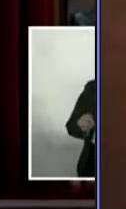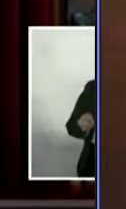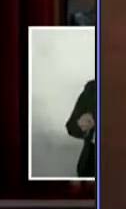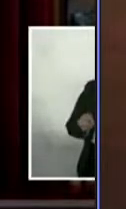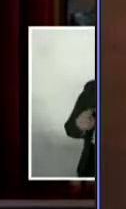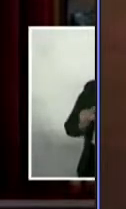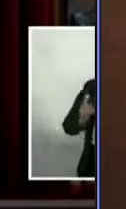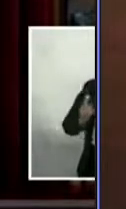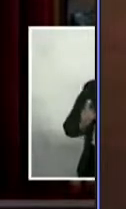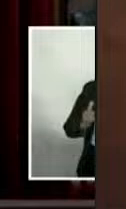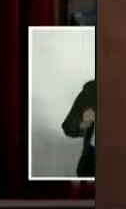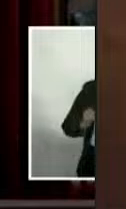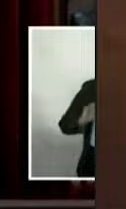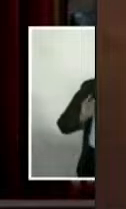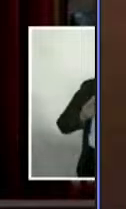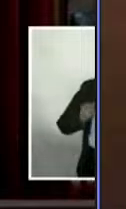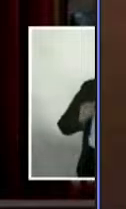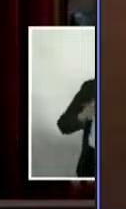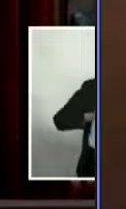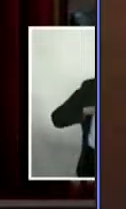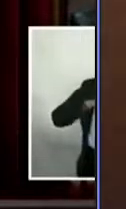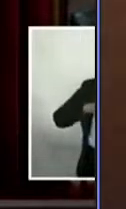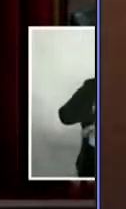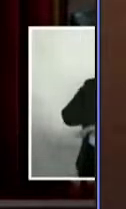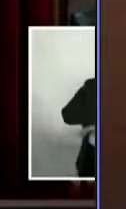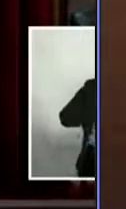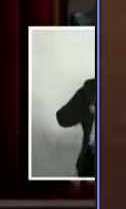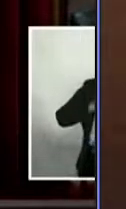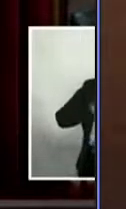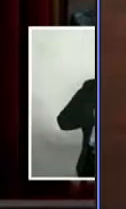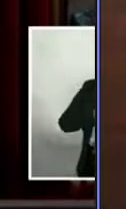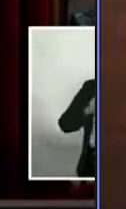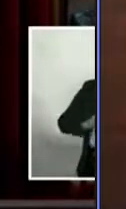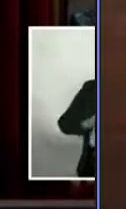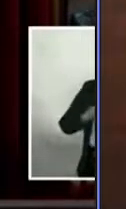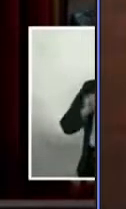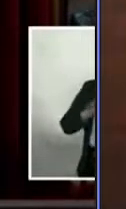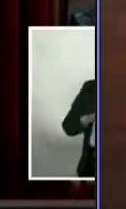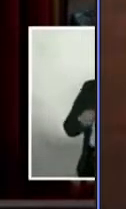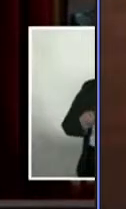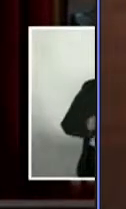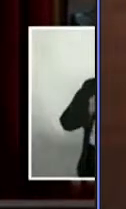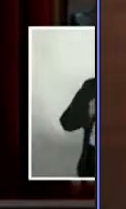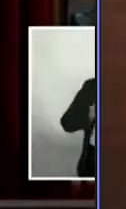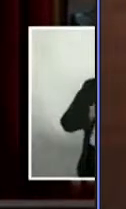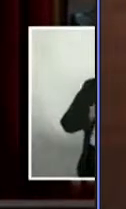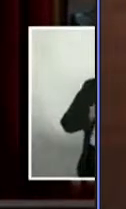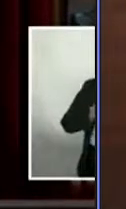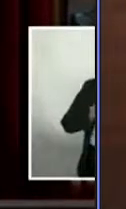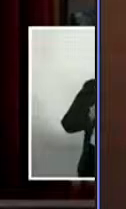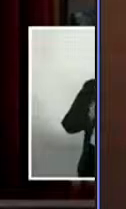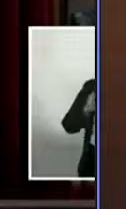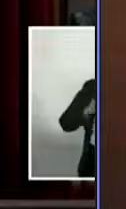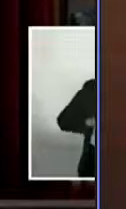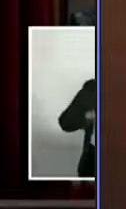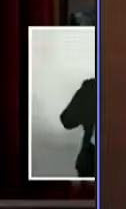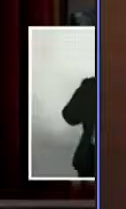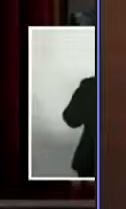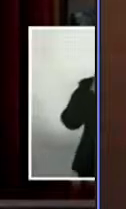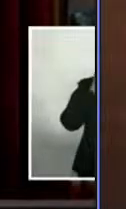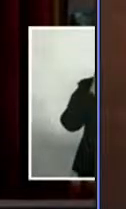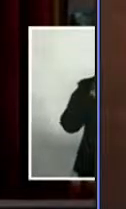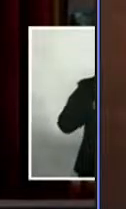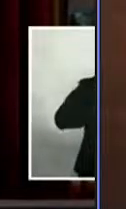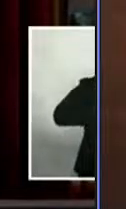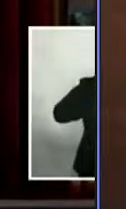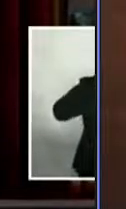in our province and its people. Let me repeat that. Fundamental is the building of confidence in our province and its our people.